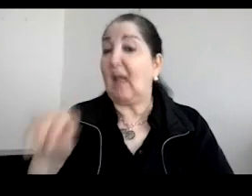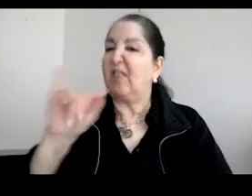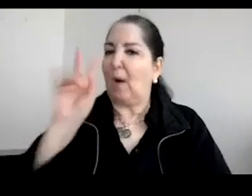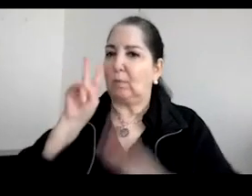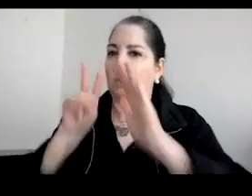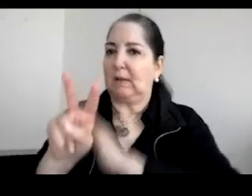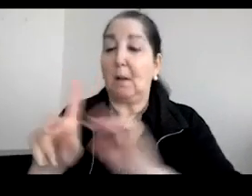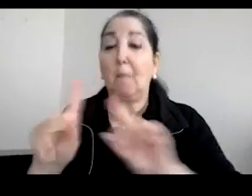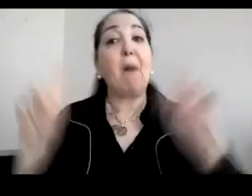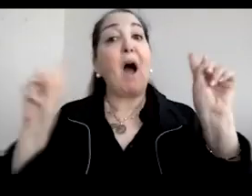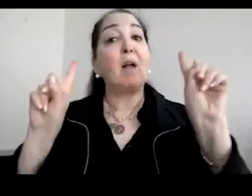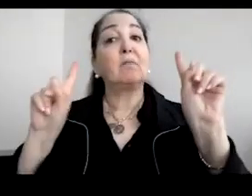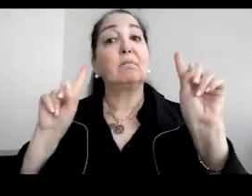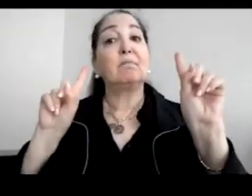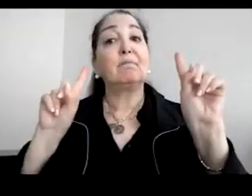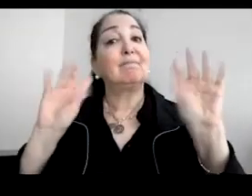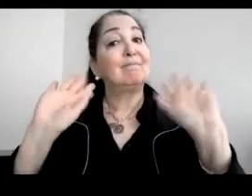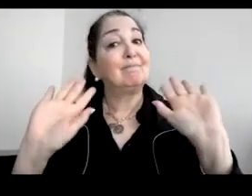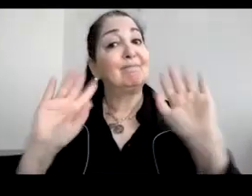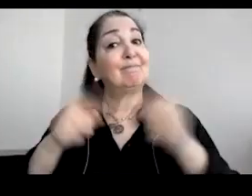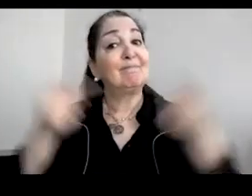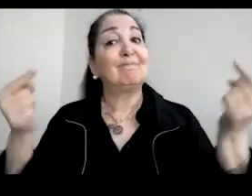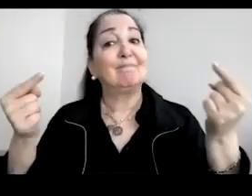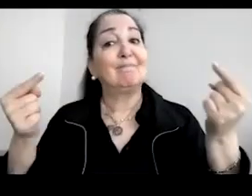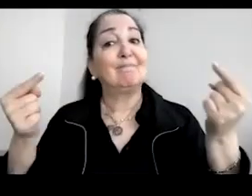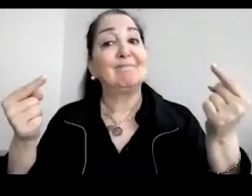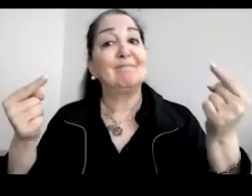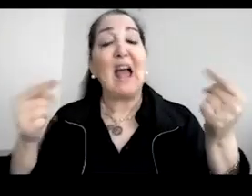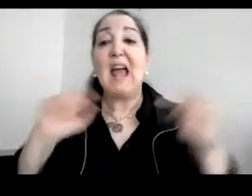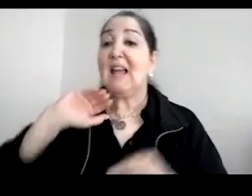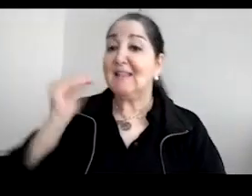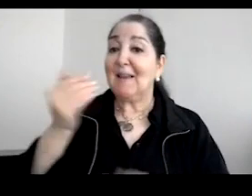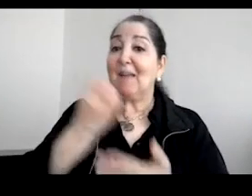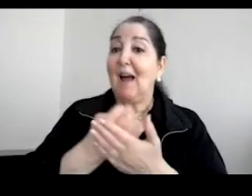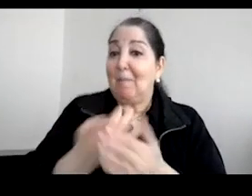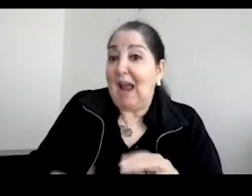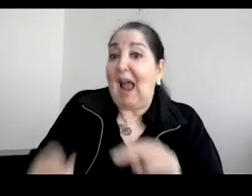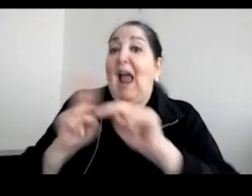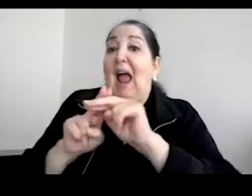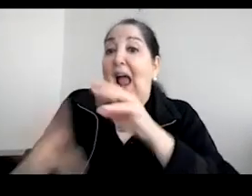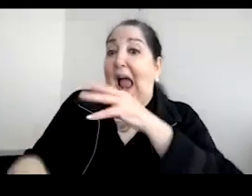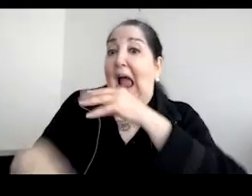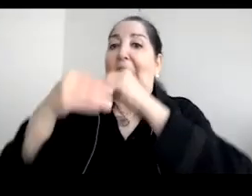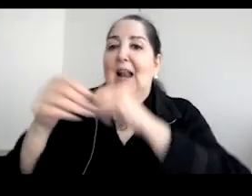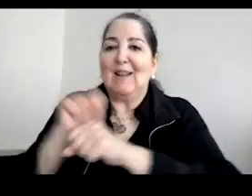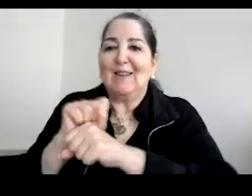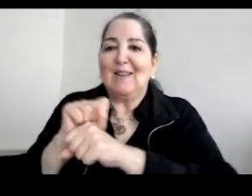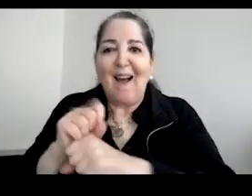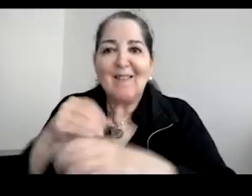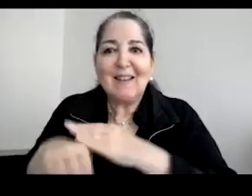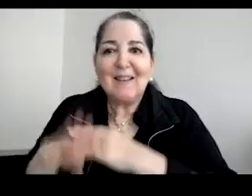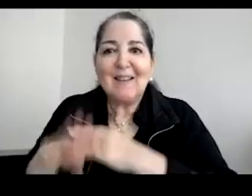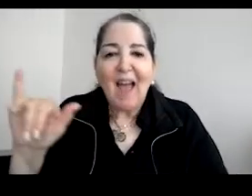expectations, the economy appears to have actually added jobs in May, and unemployment fell by